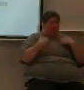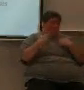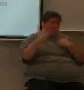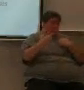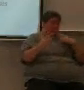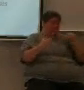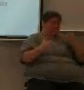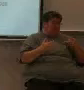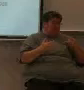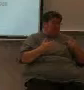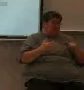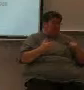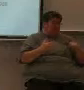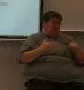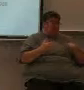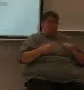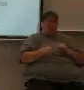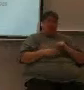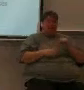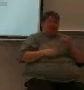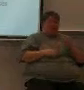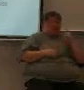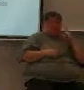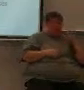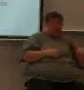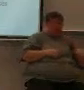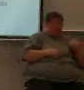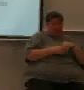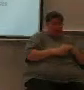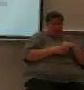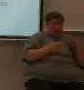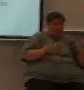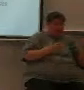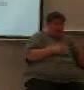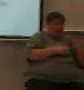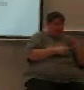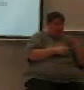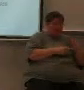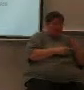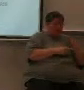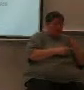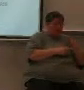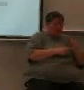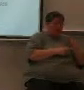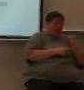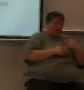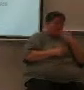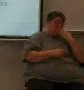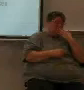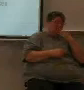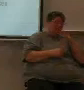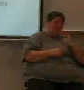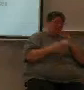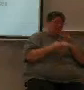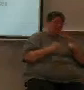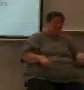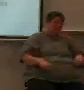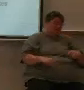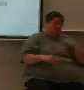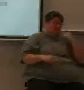like that in Kansas, that would be a pretty bad system, because we have a lot higher native diversity than we do